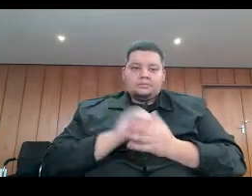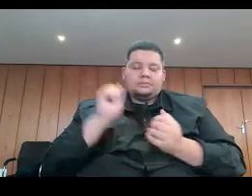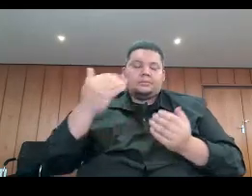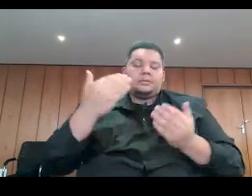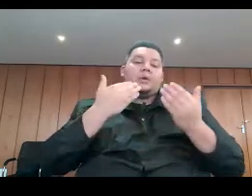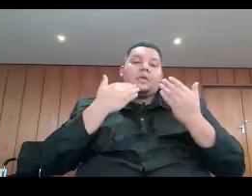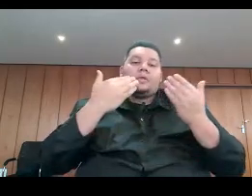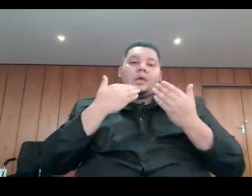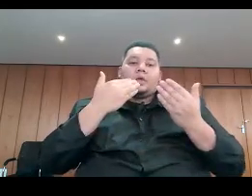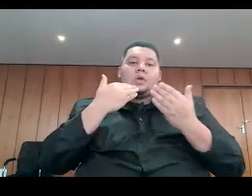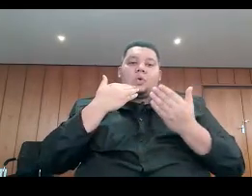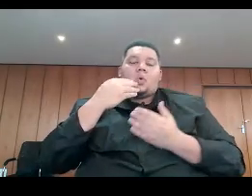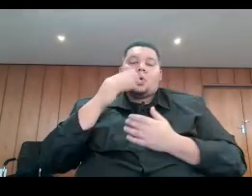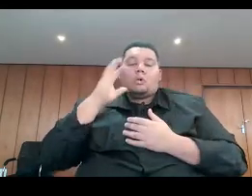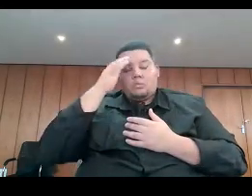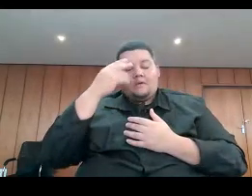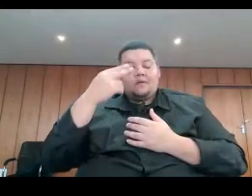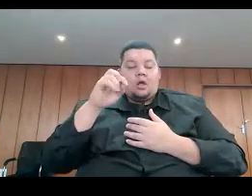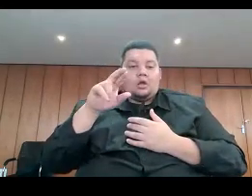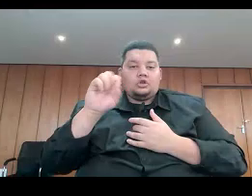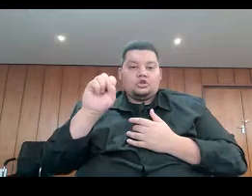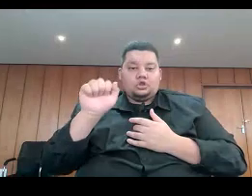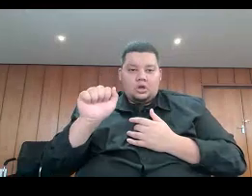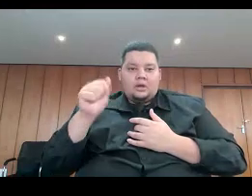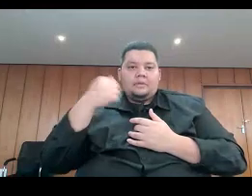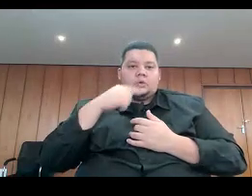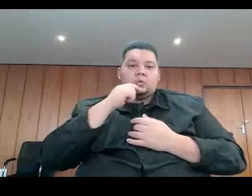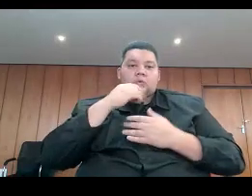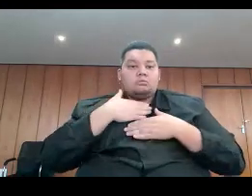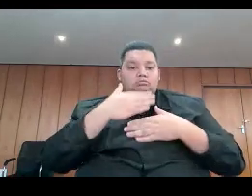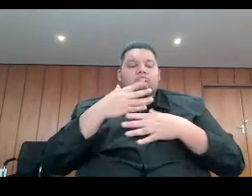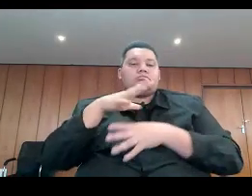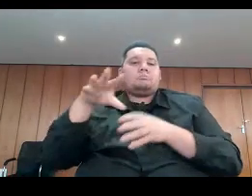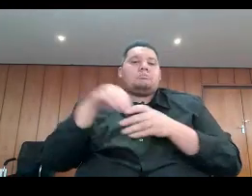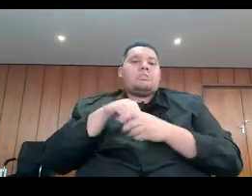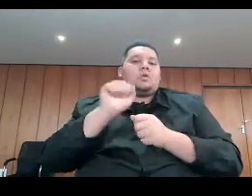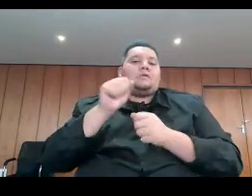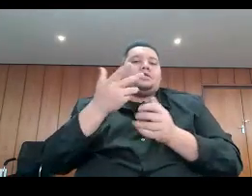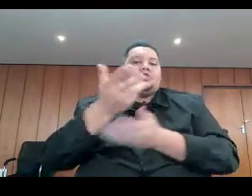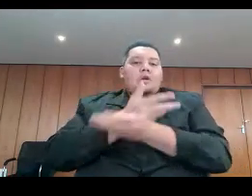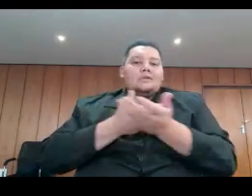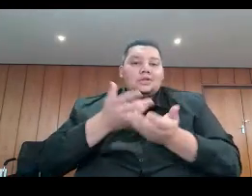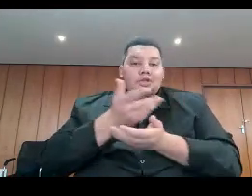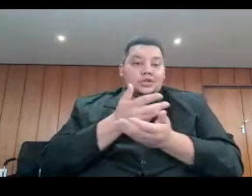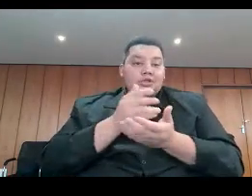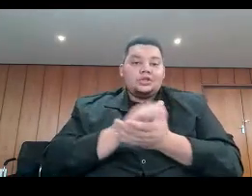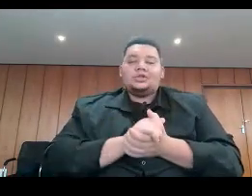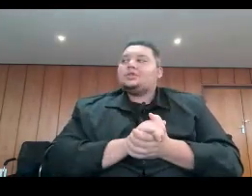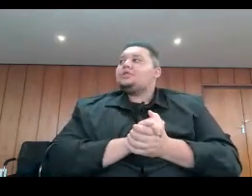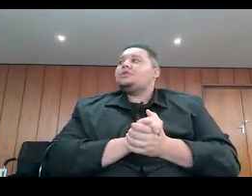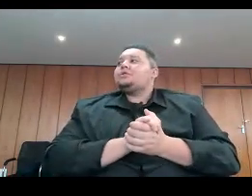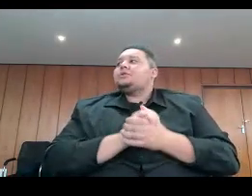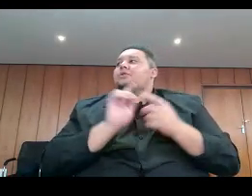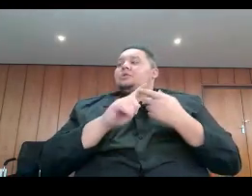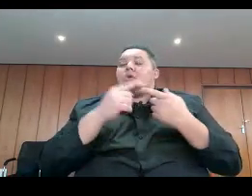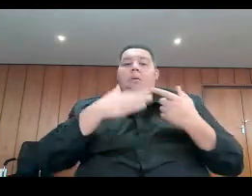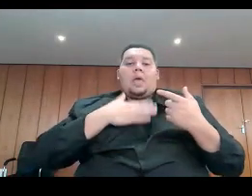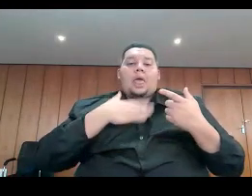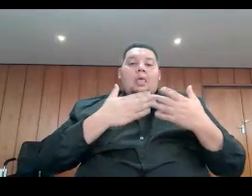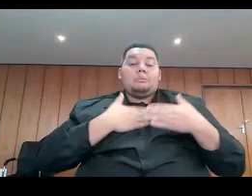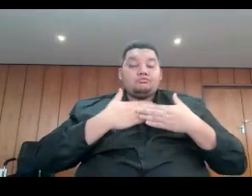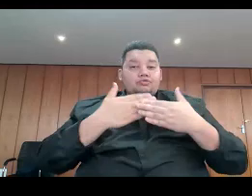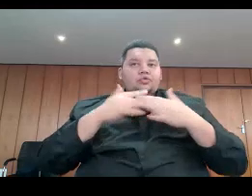much, Harsha. Really appreciated being part of this conversation. I appreciate how you